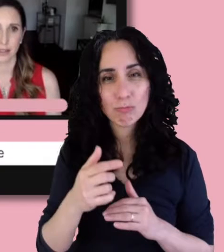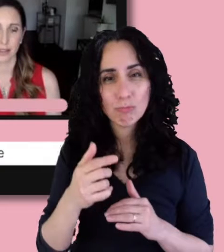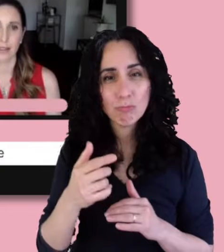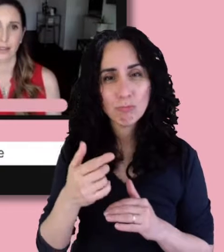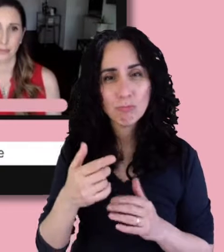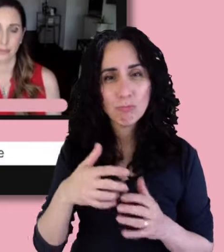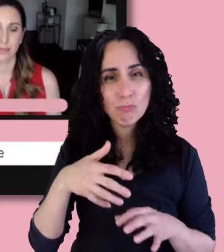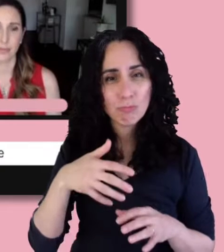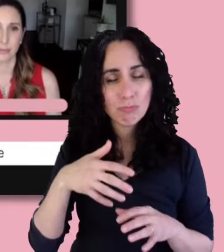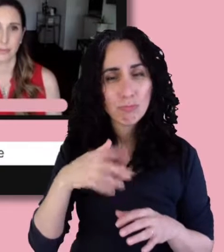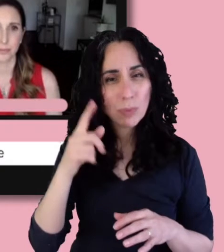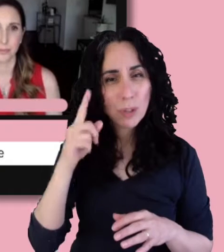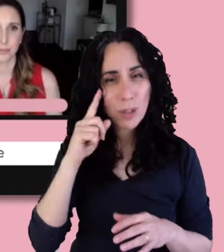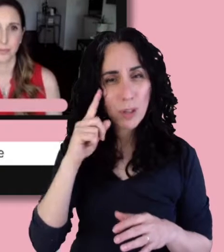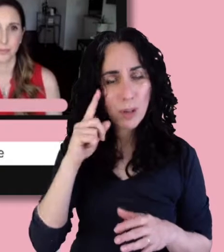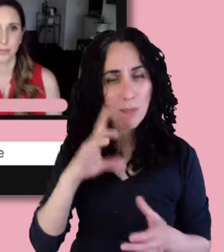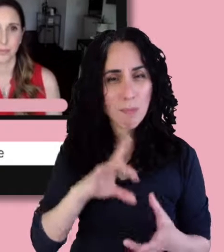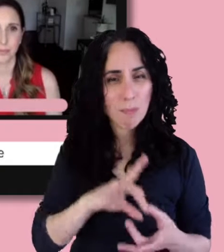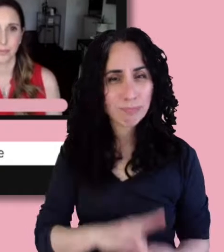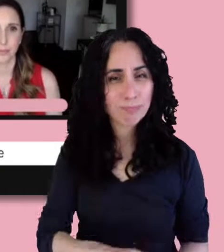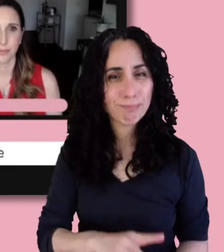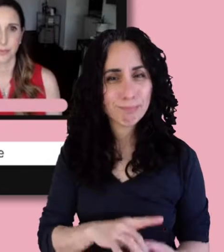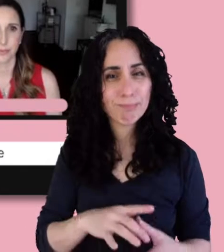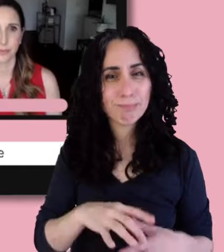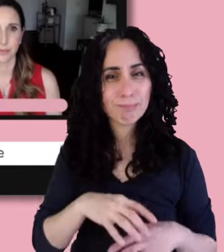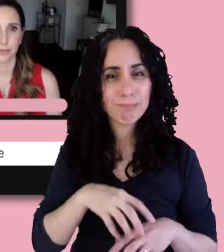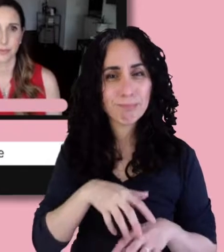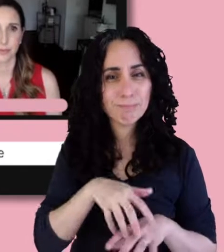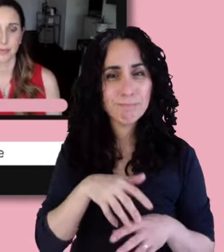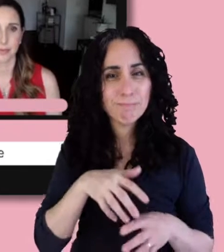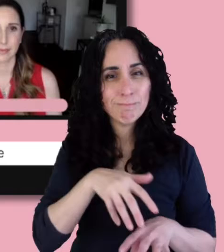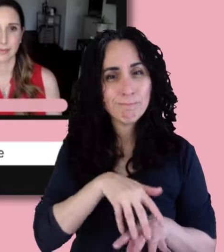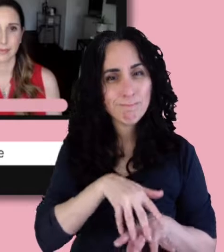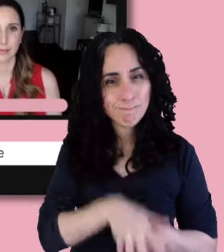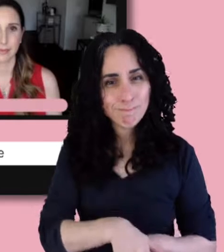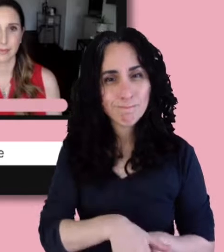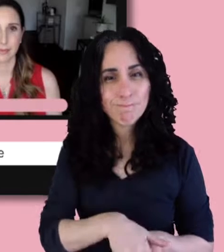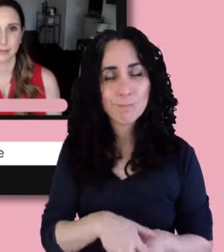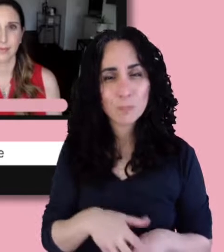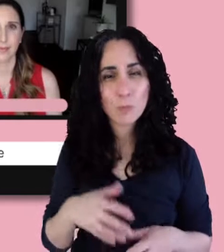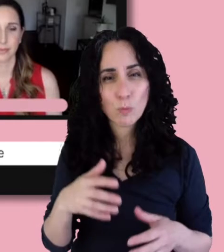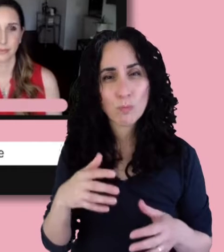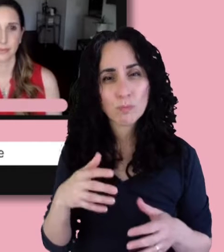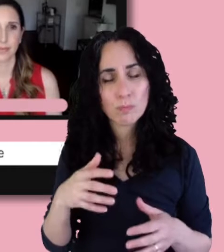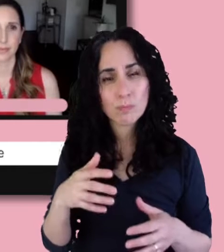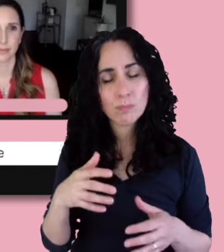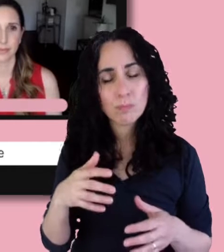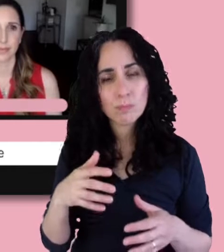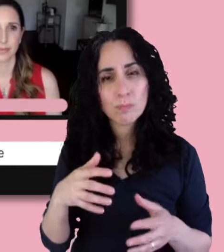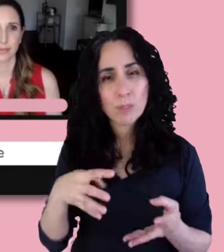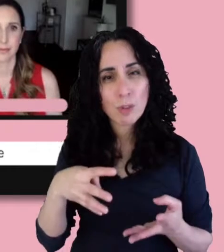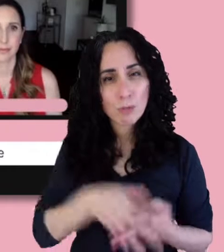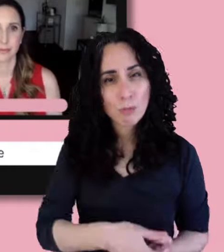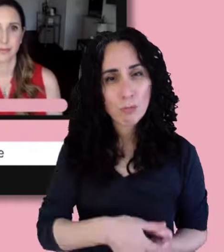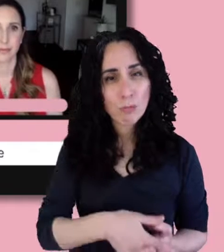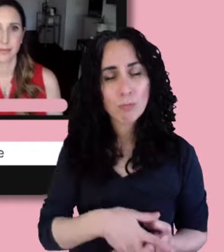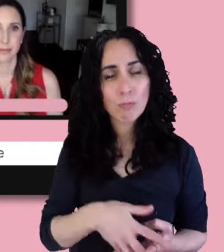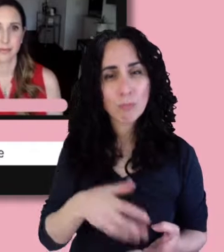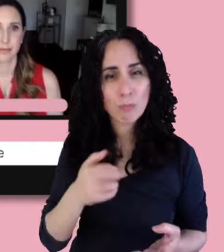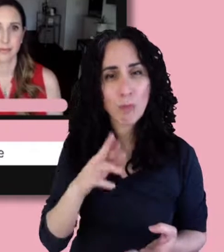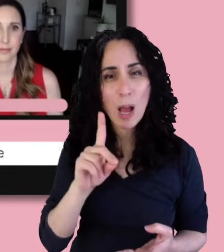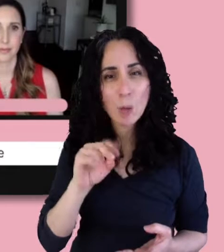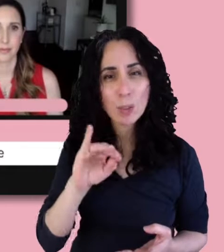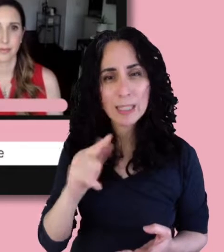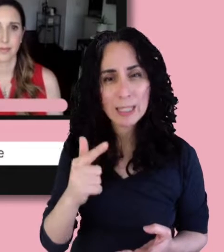absolutely. It also helps, I think, to be sitting in one spot doing this, like with your feet on